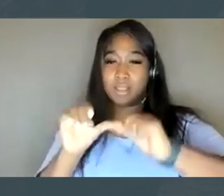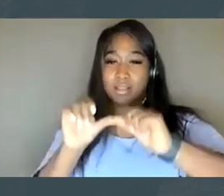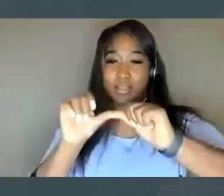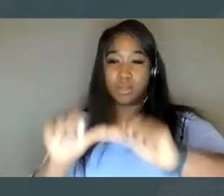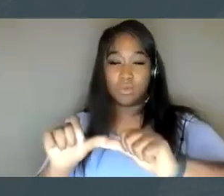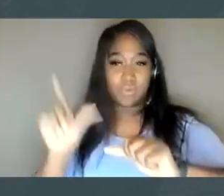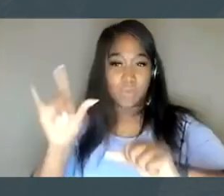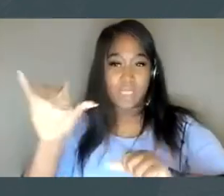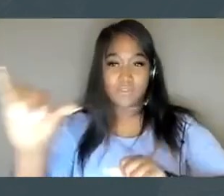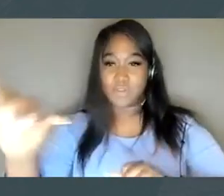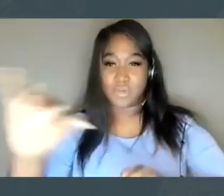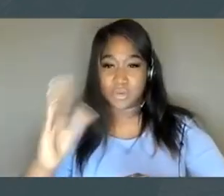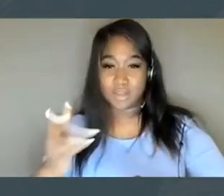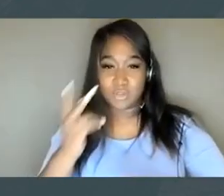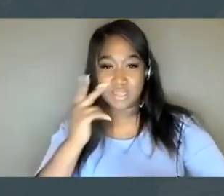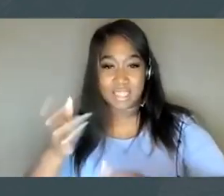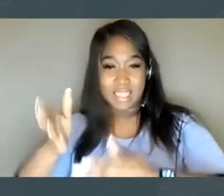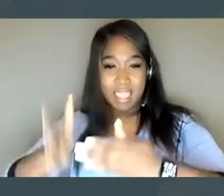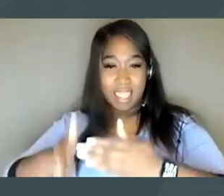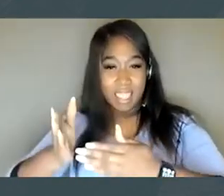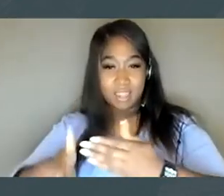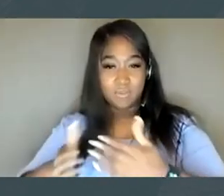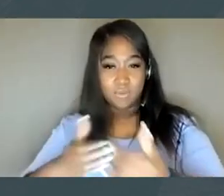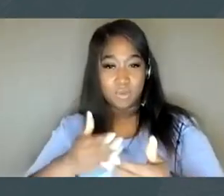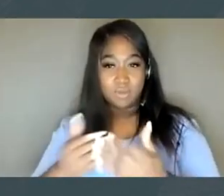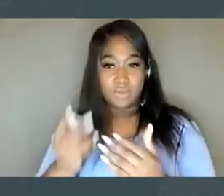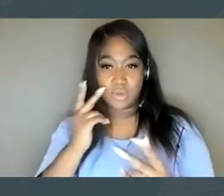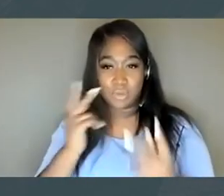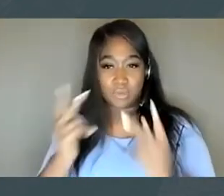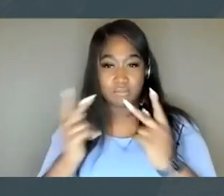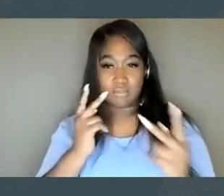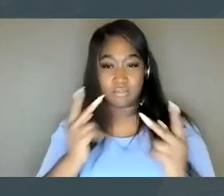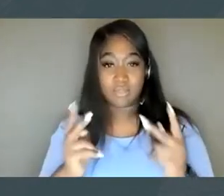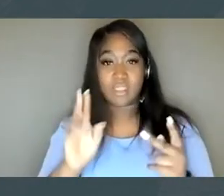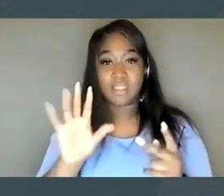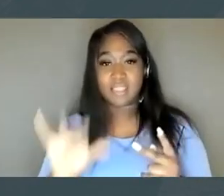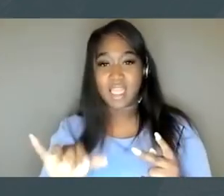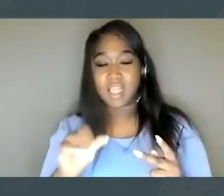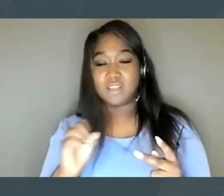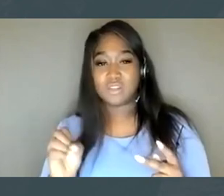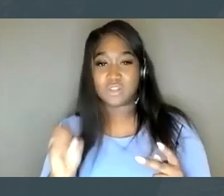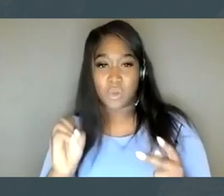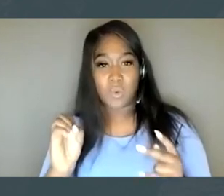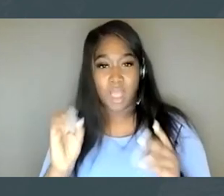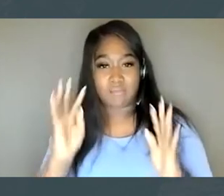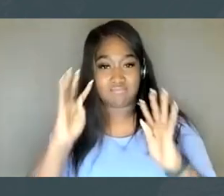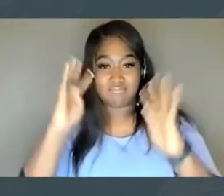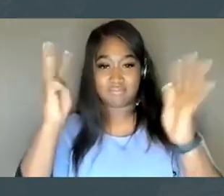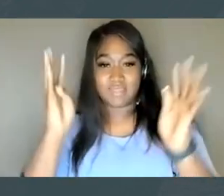And so it's, I made up that, I don't know, that phrase,